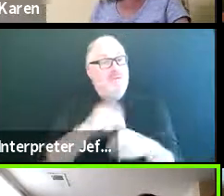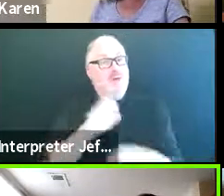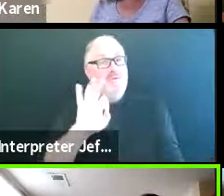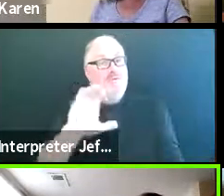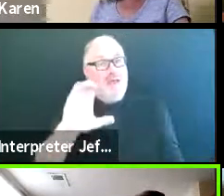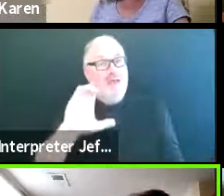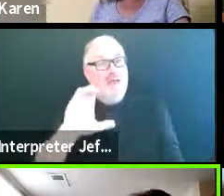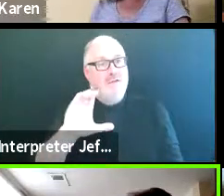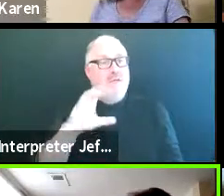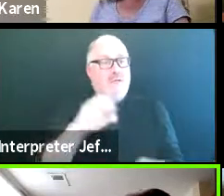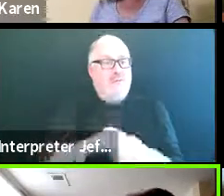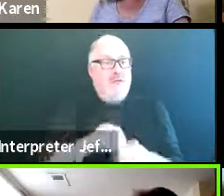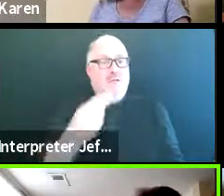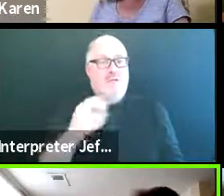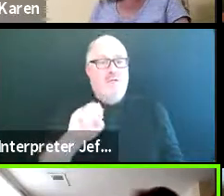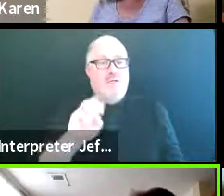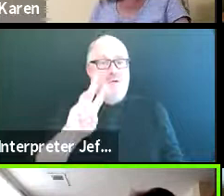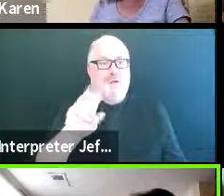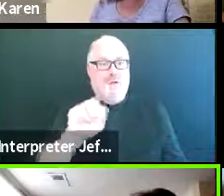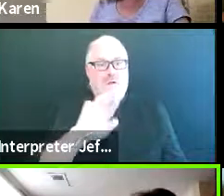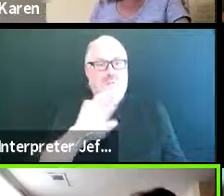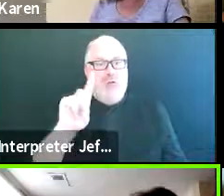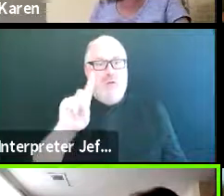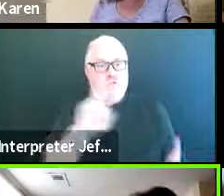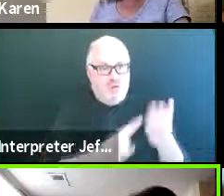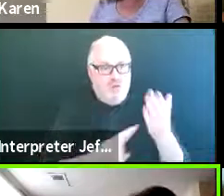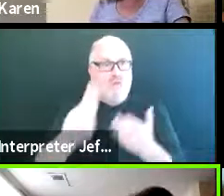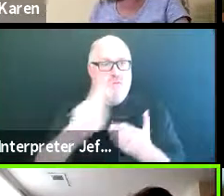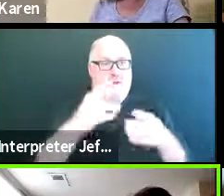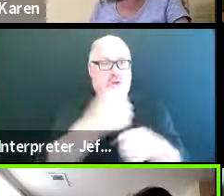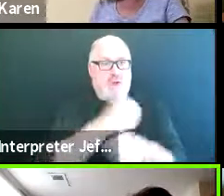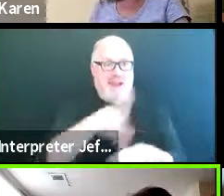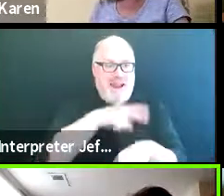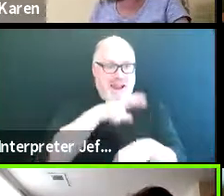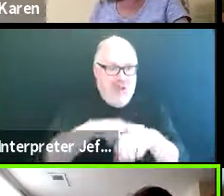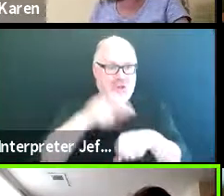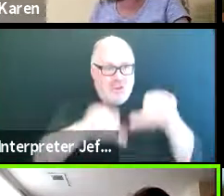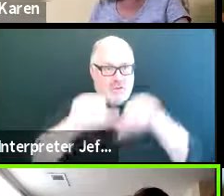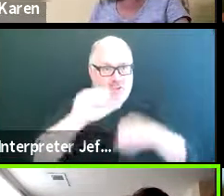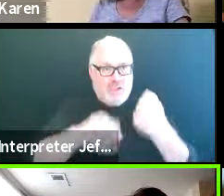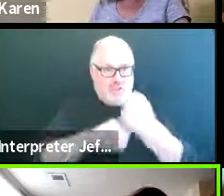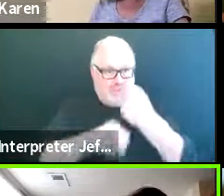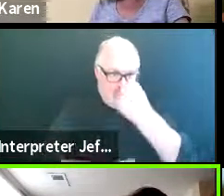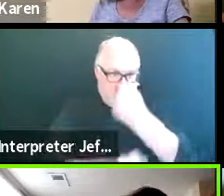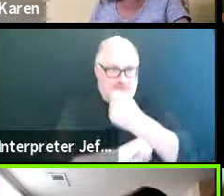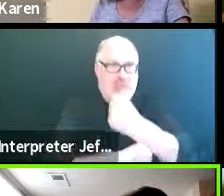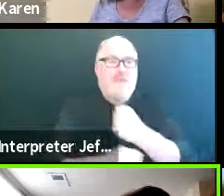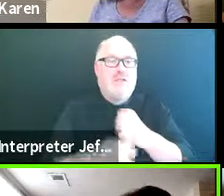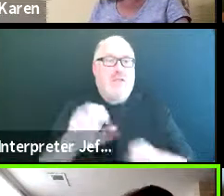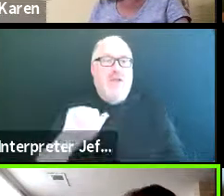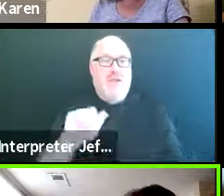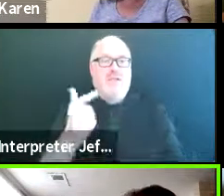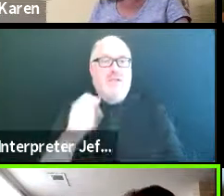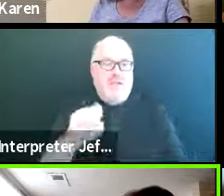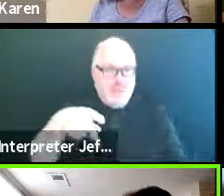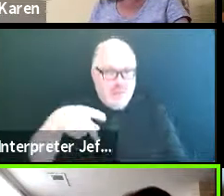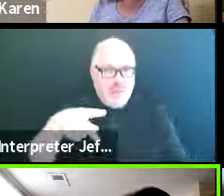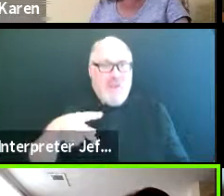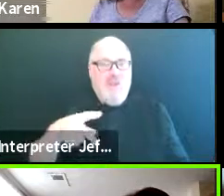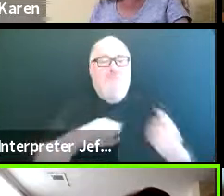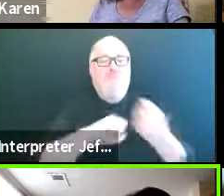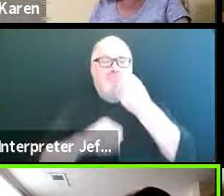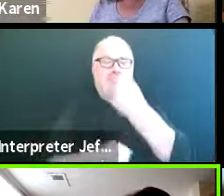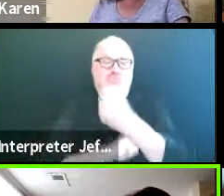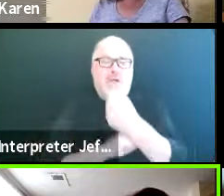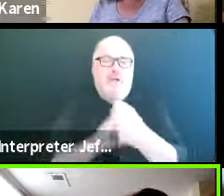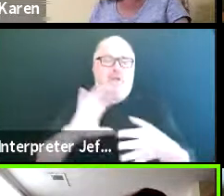Howard University, and she is the recipient of a National Science Foundation AGEP Bridge Fellowship. So that